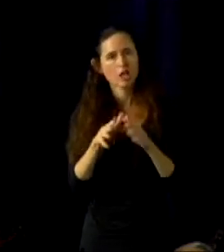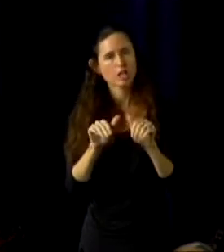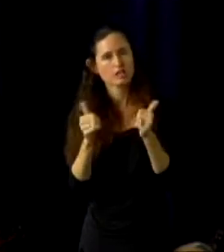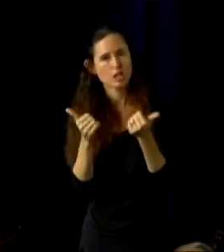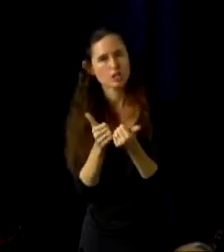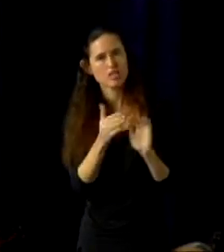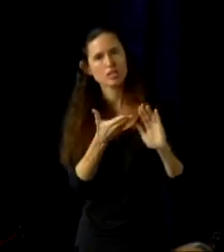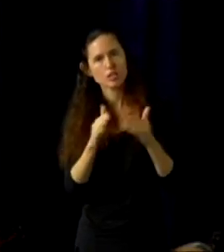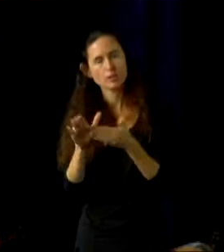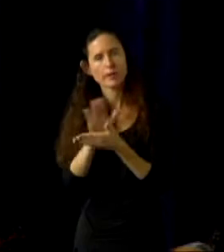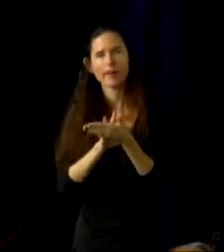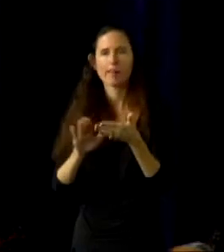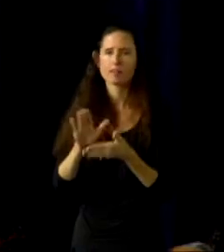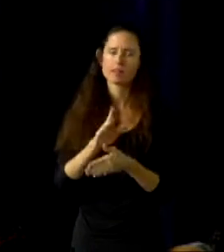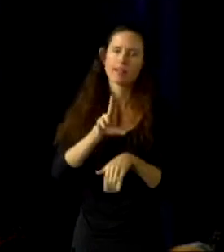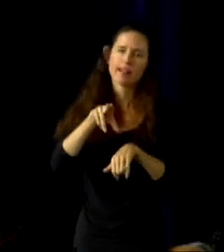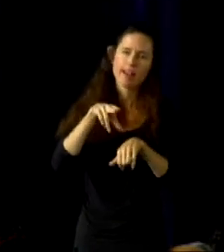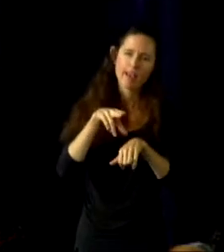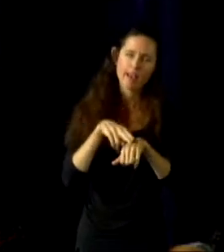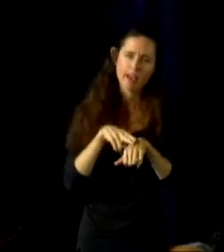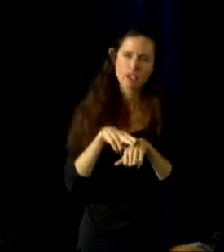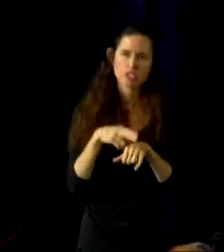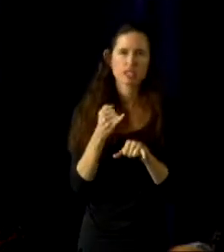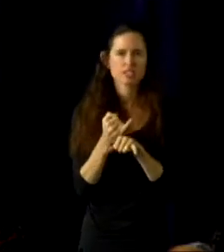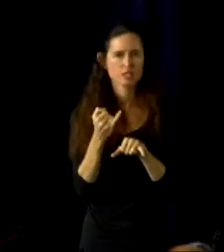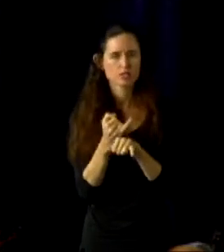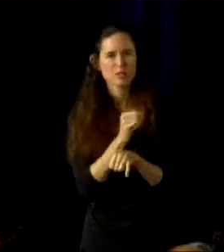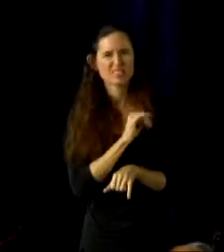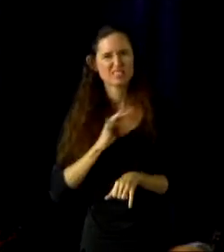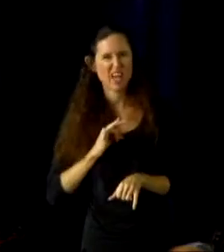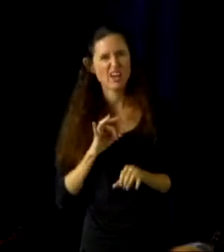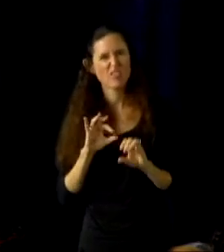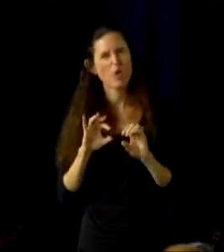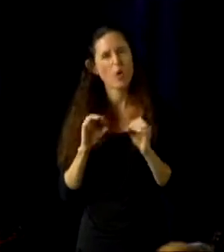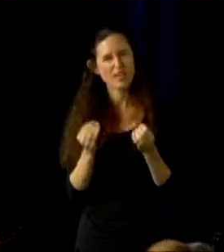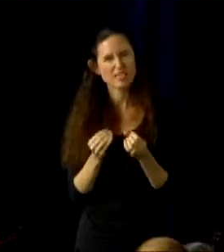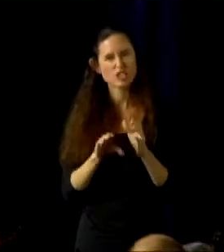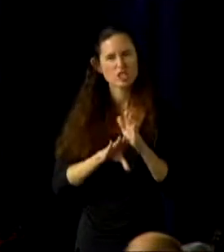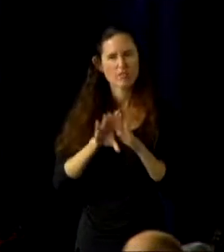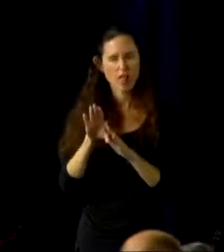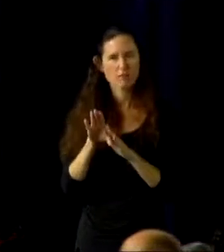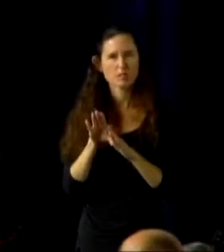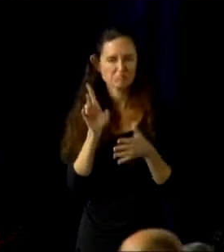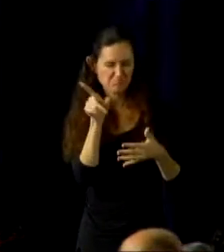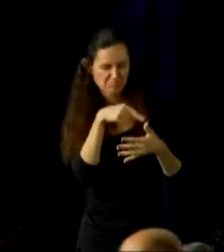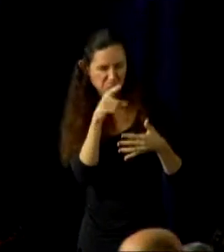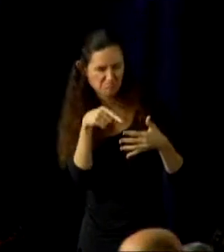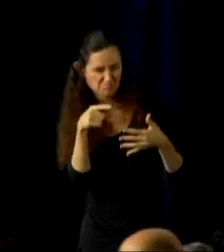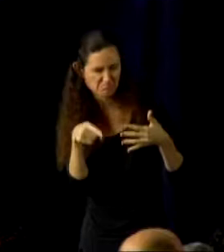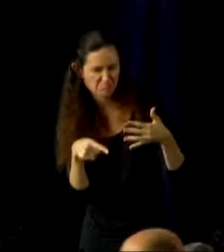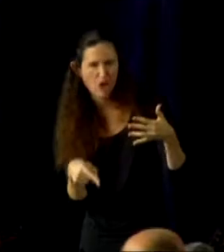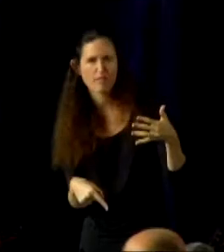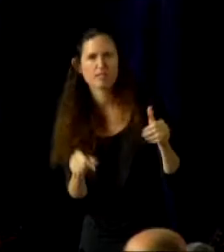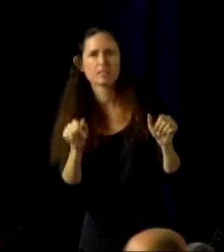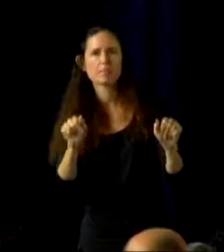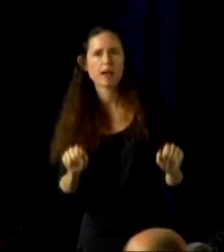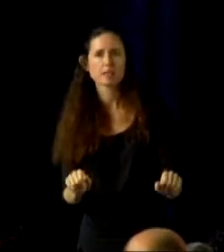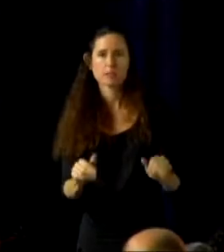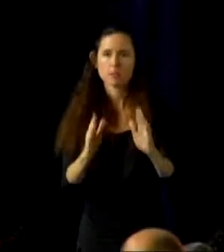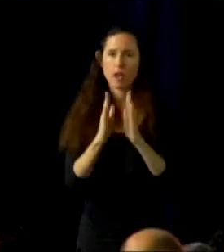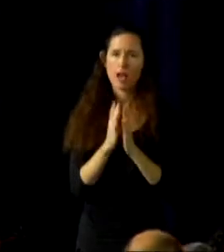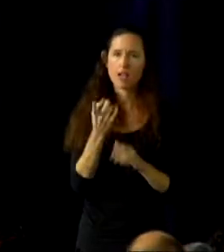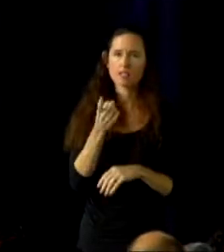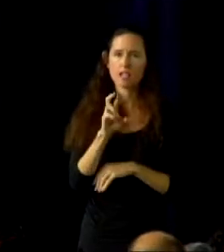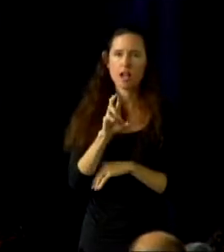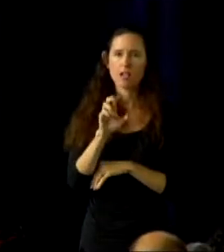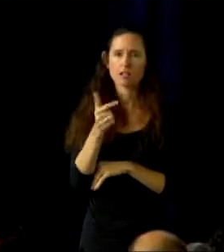Community Colleges, the National Institute for Staff and Organizational Development, and the Association of Community College Trustees. I've asked Dr. Nagy